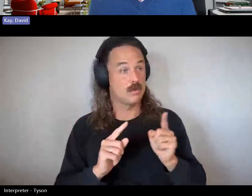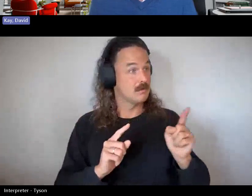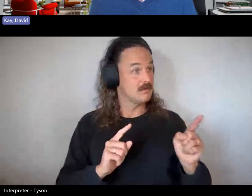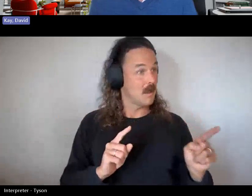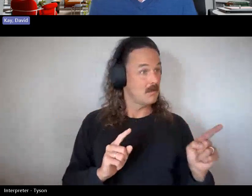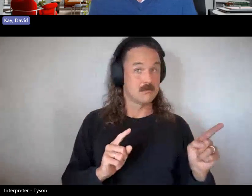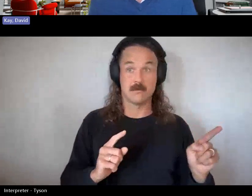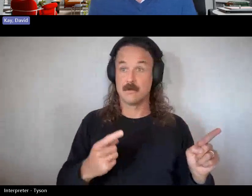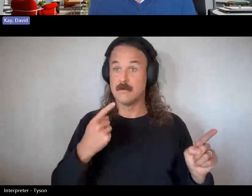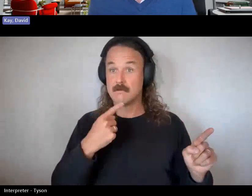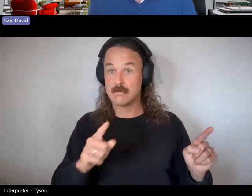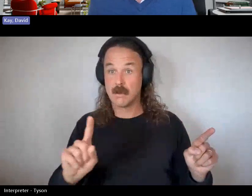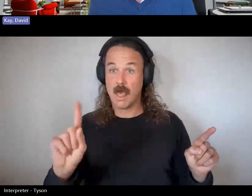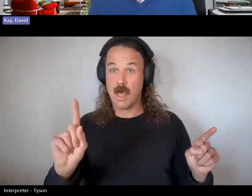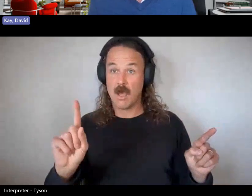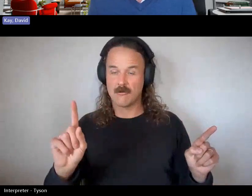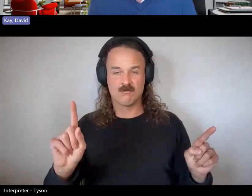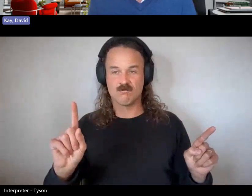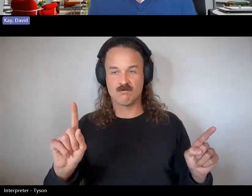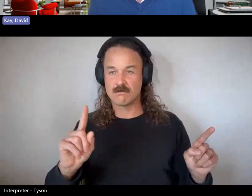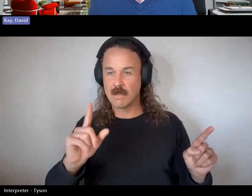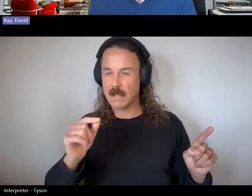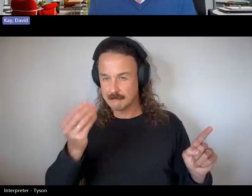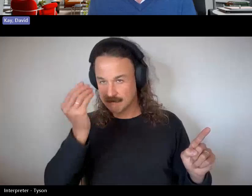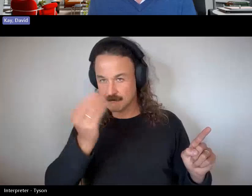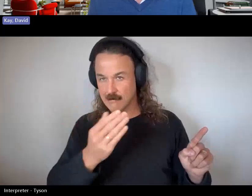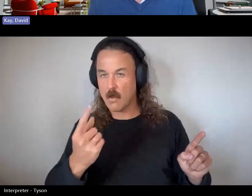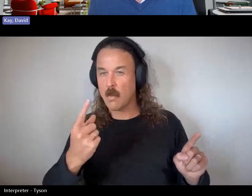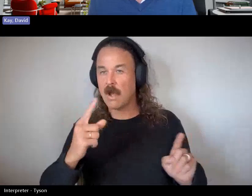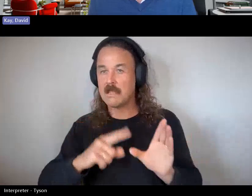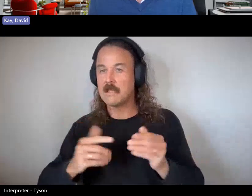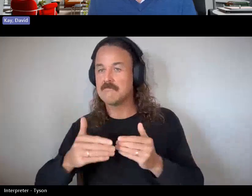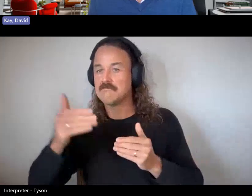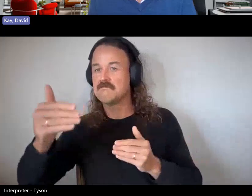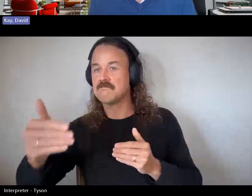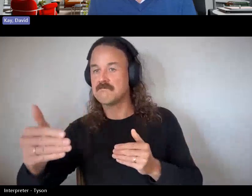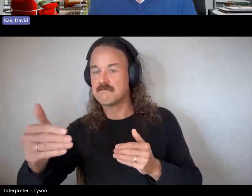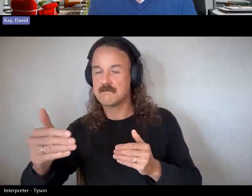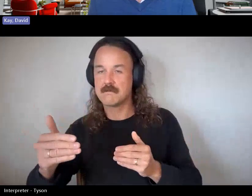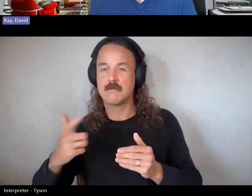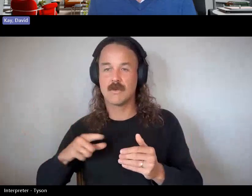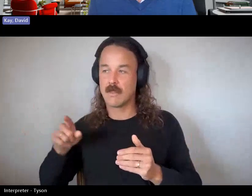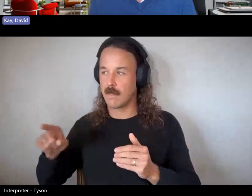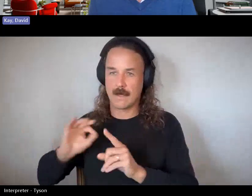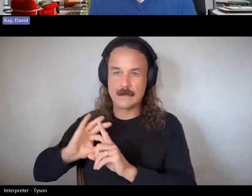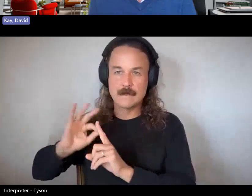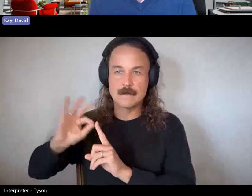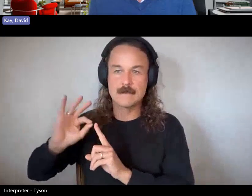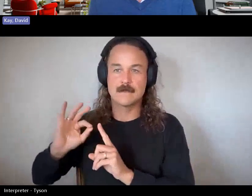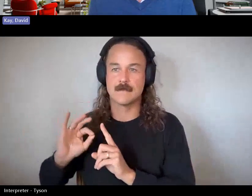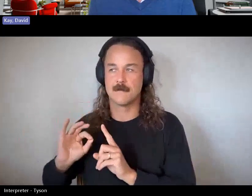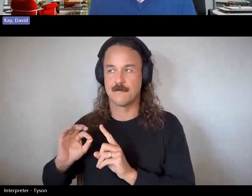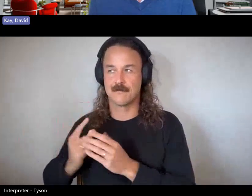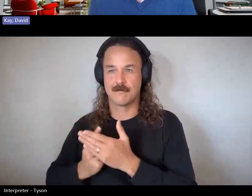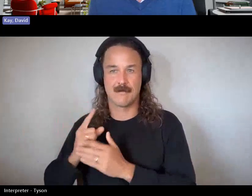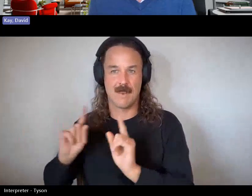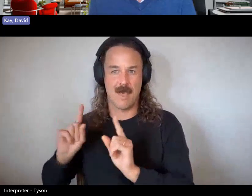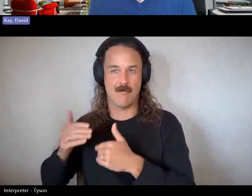another year or so while that outcomes framework refresh happens. But certainly there